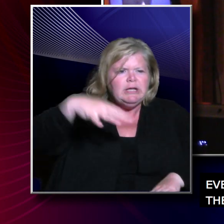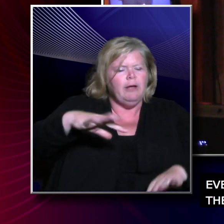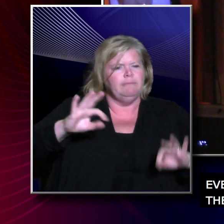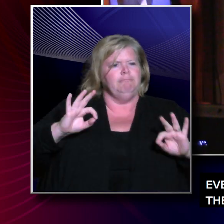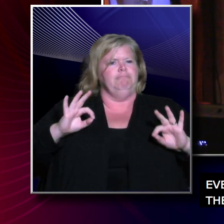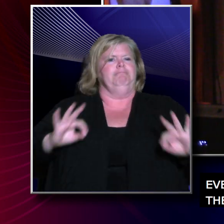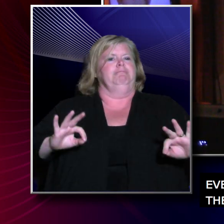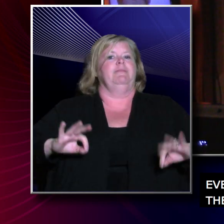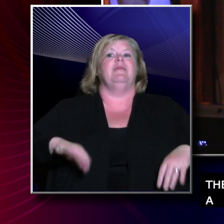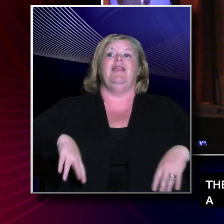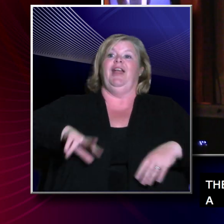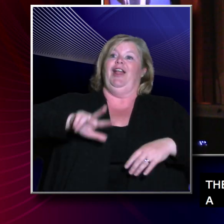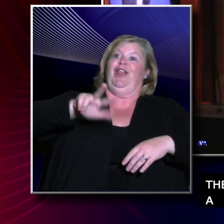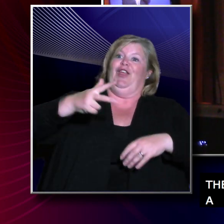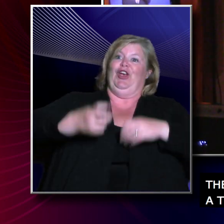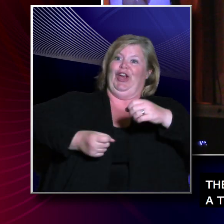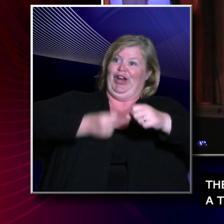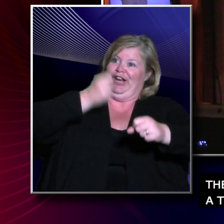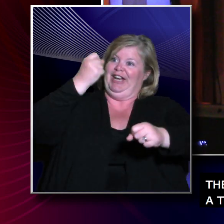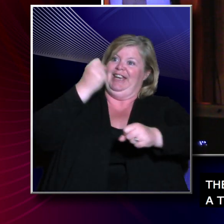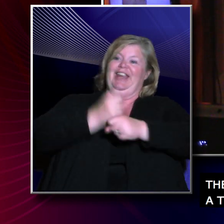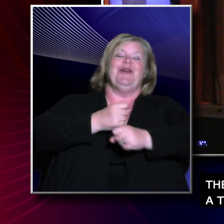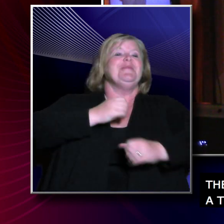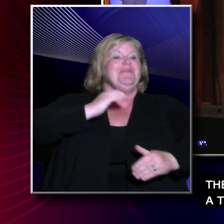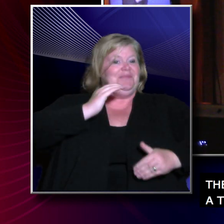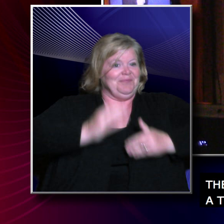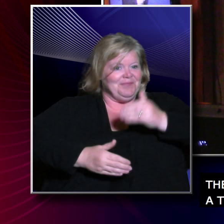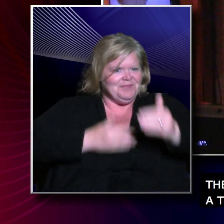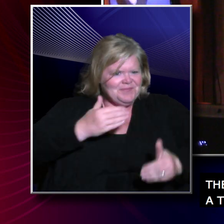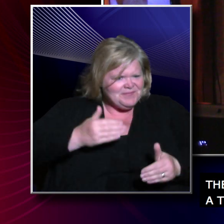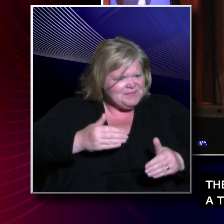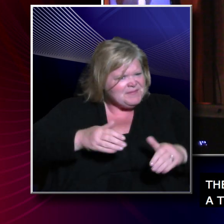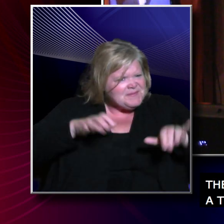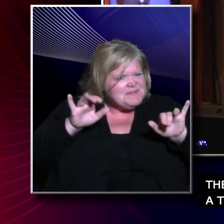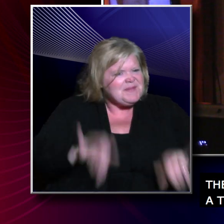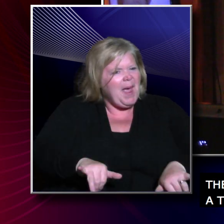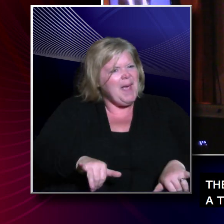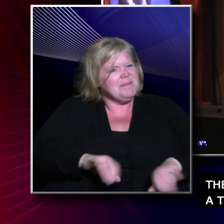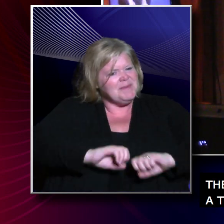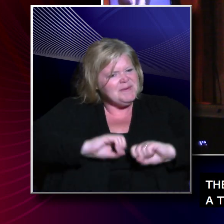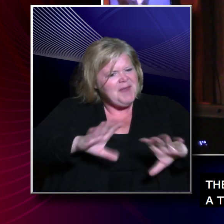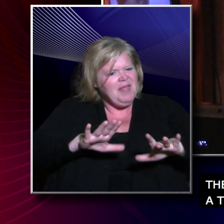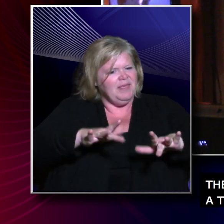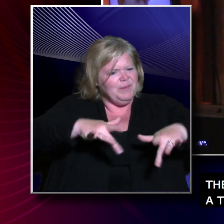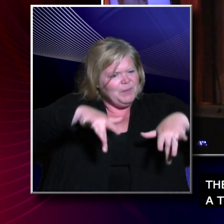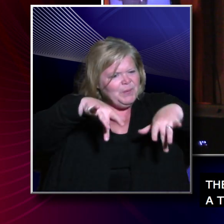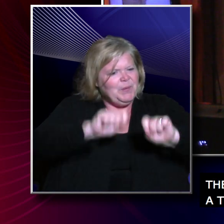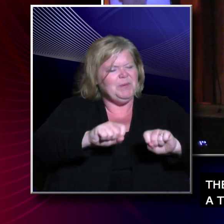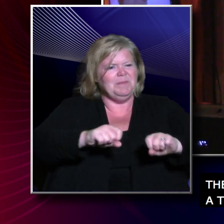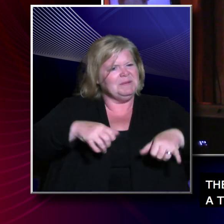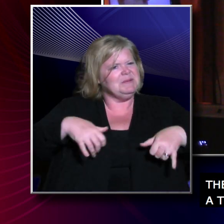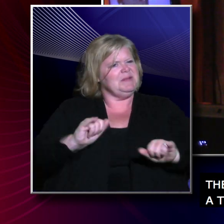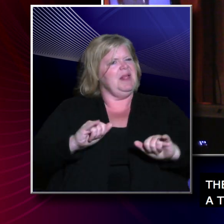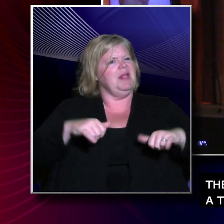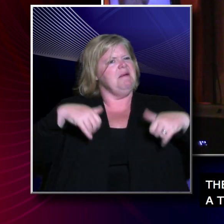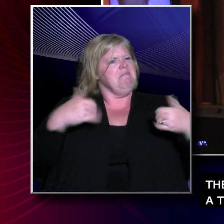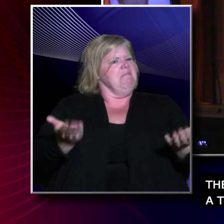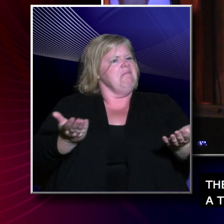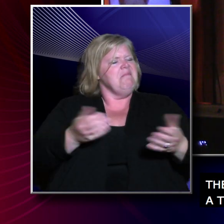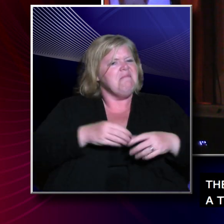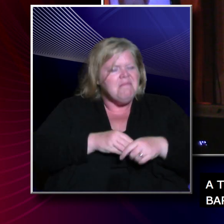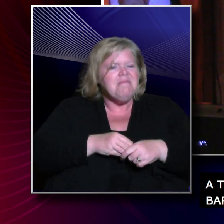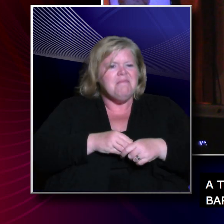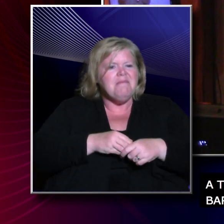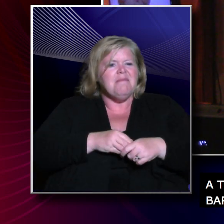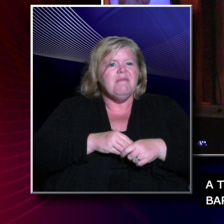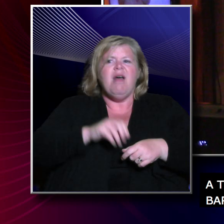A third year goes by. Still nothing. Nothing. It's still barren. Nothing's going on. The